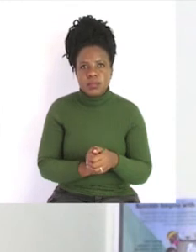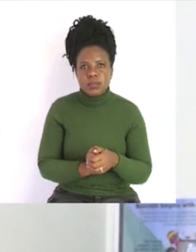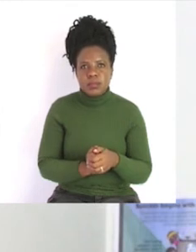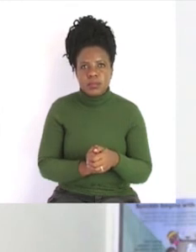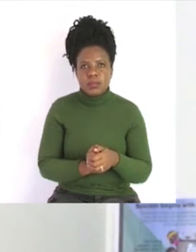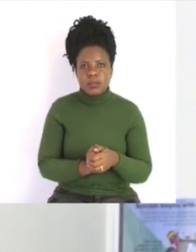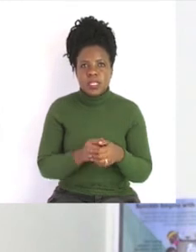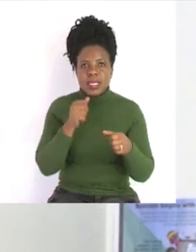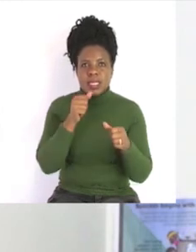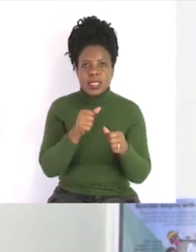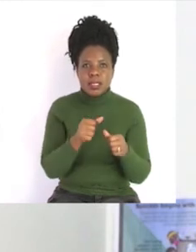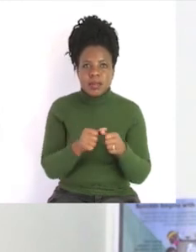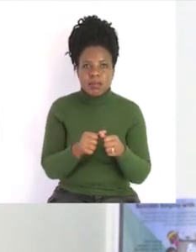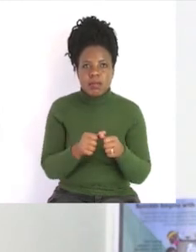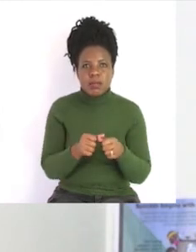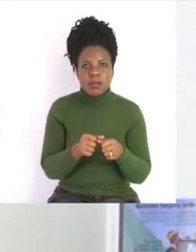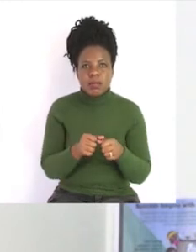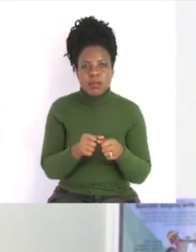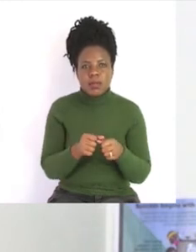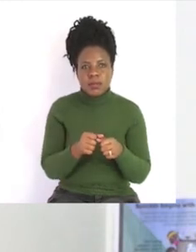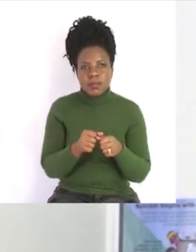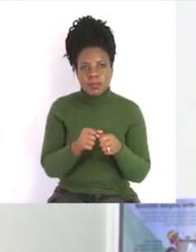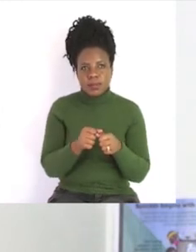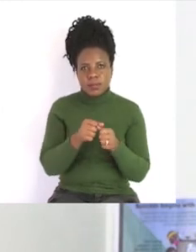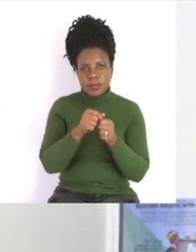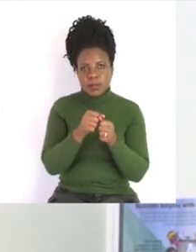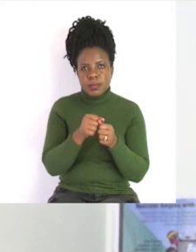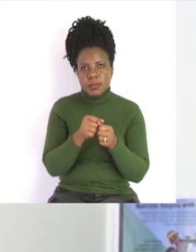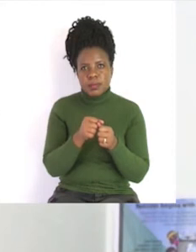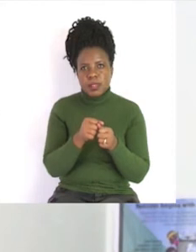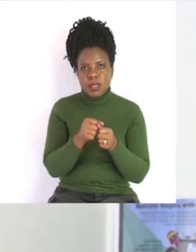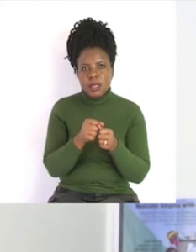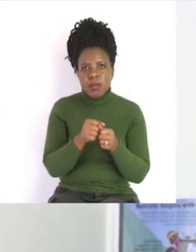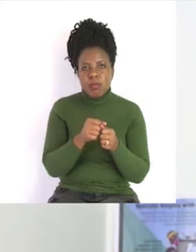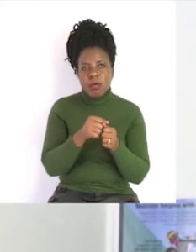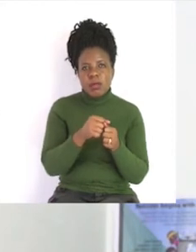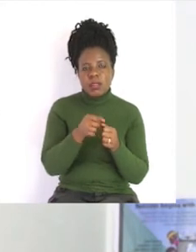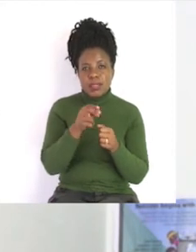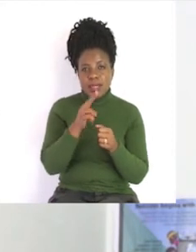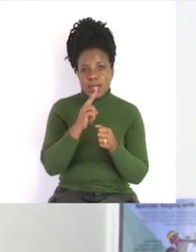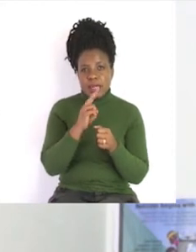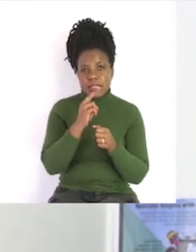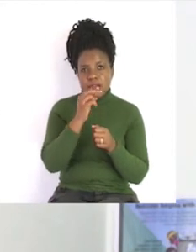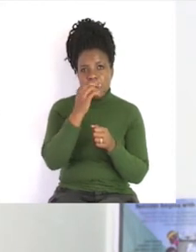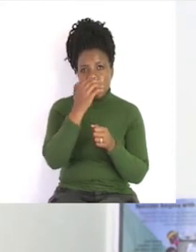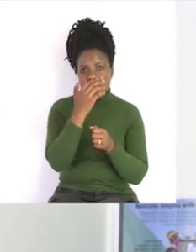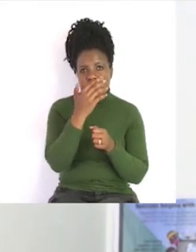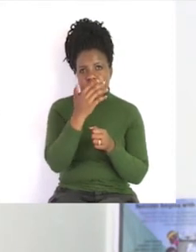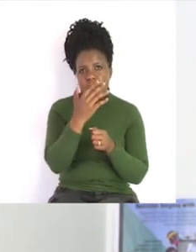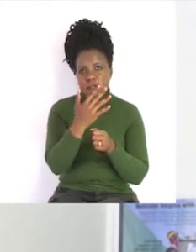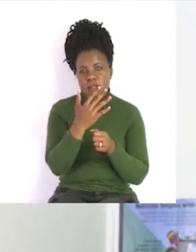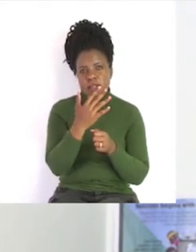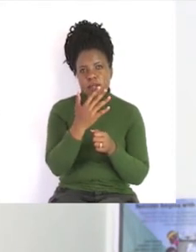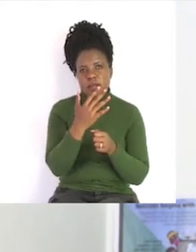still 5 times. Then I will say 5 times 8 will give me